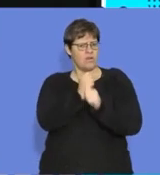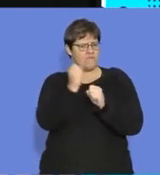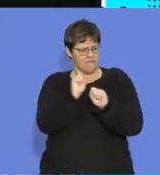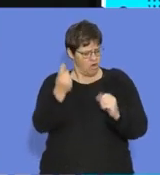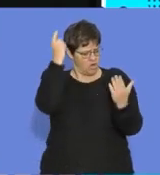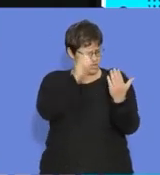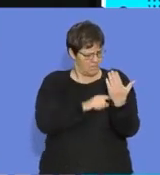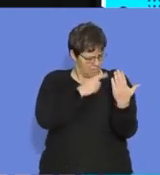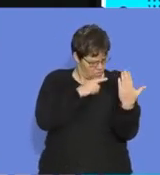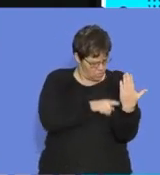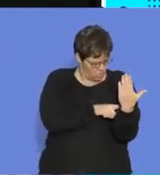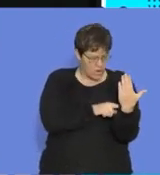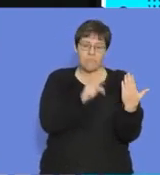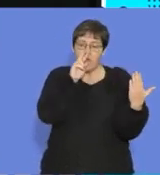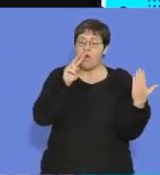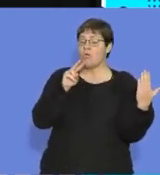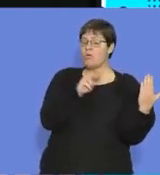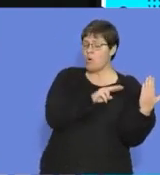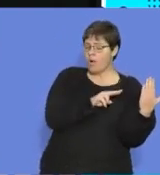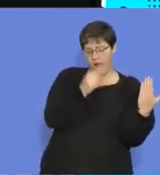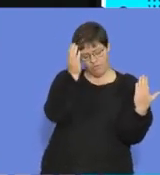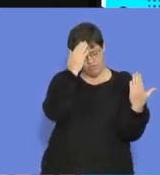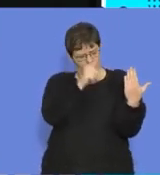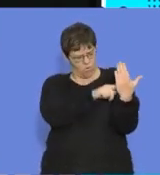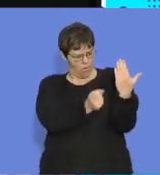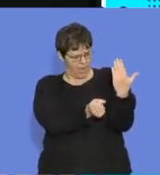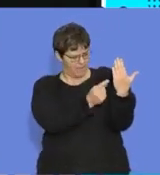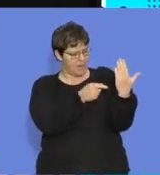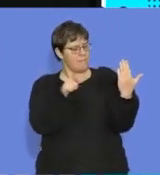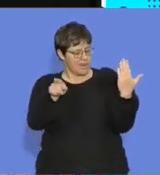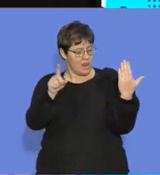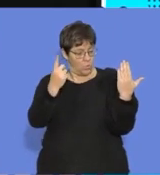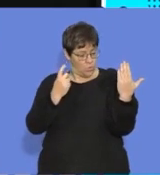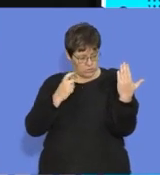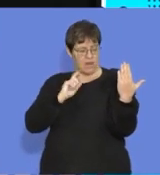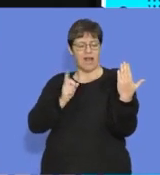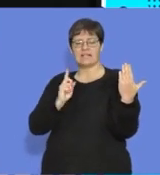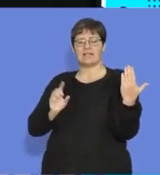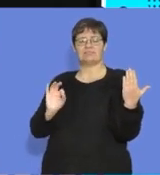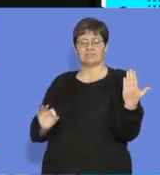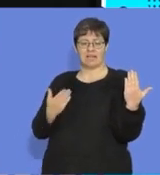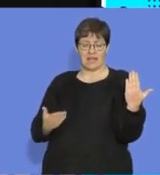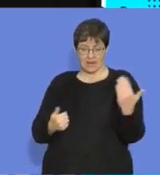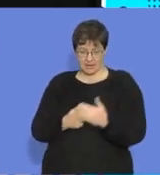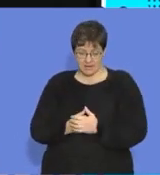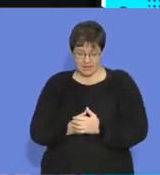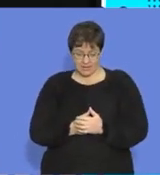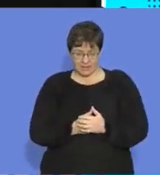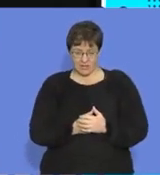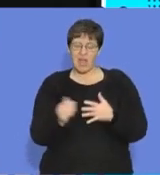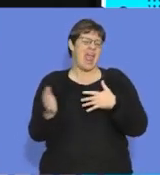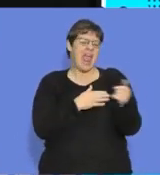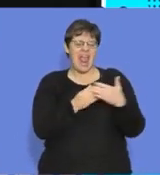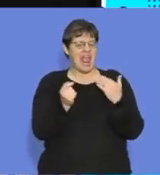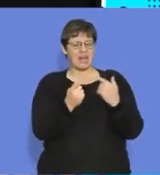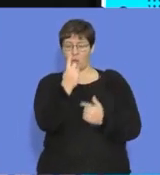it and work out what is happening so that you can actually answer the question? Remember, any question you are